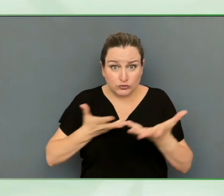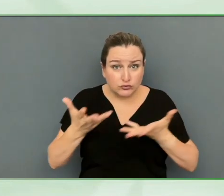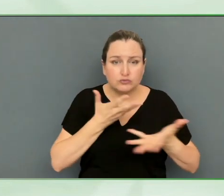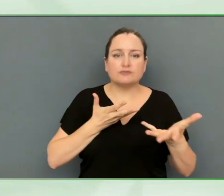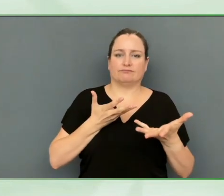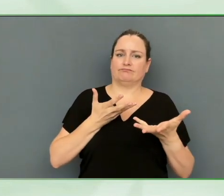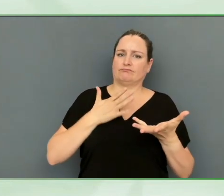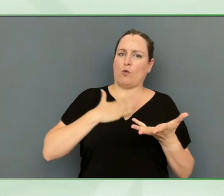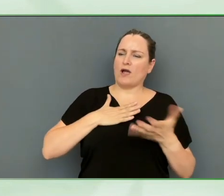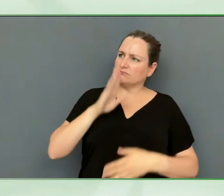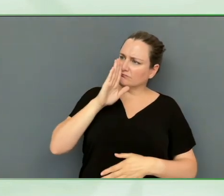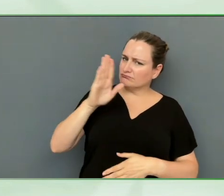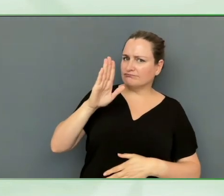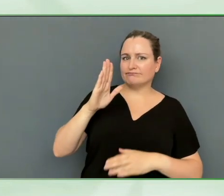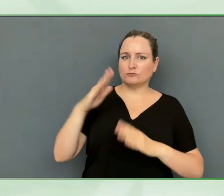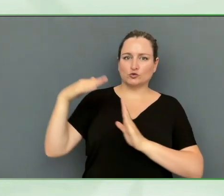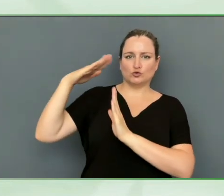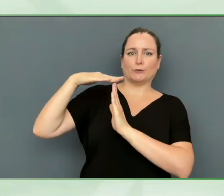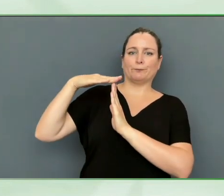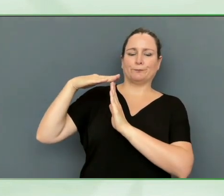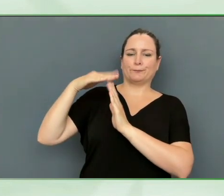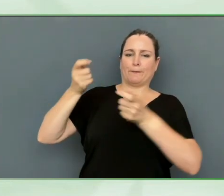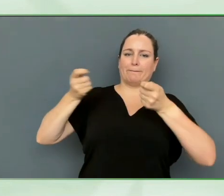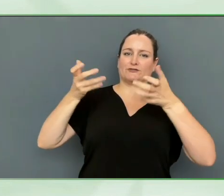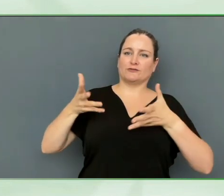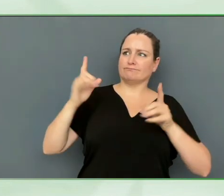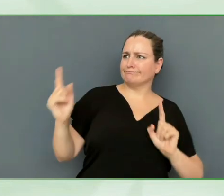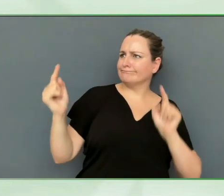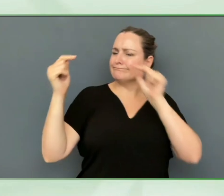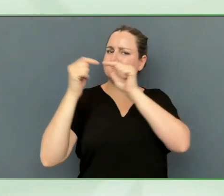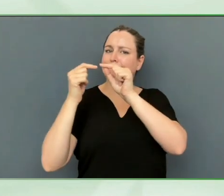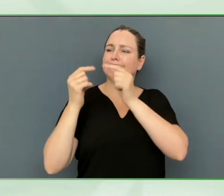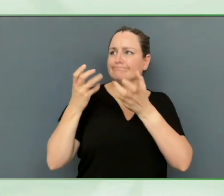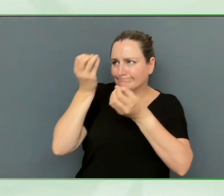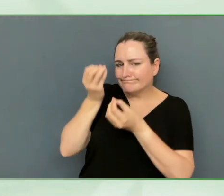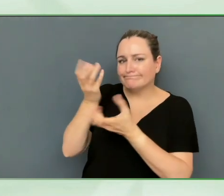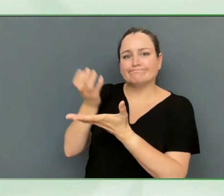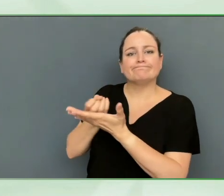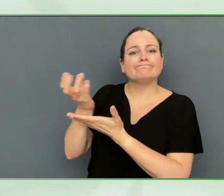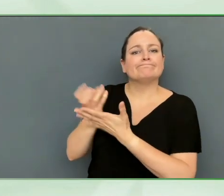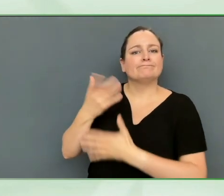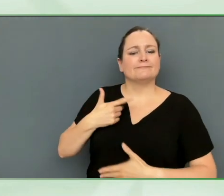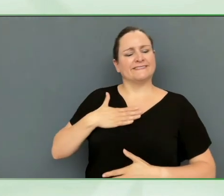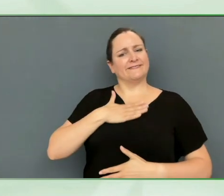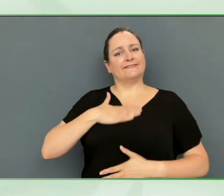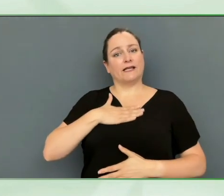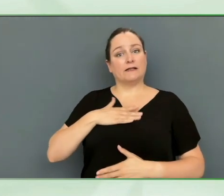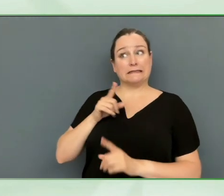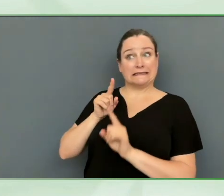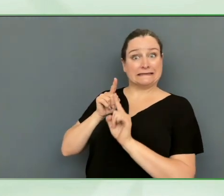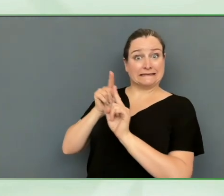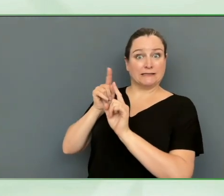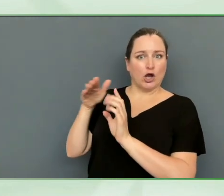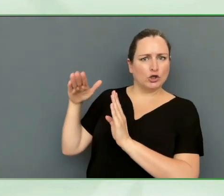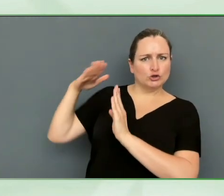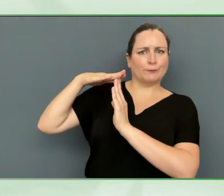people working who have a disability, because we really believe it's very important that the top officials are aware